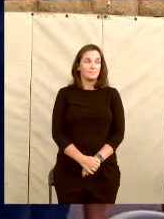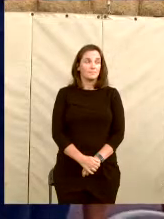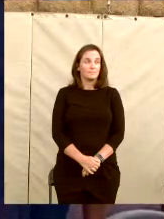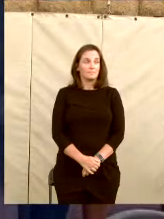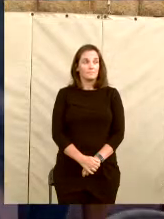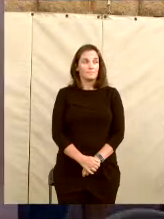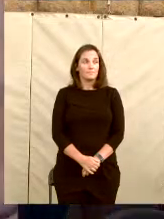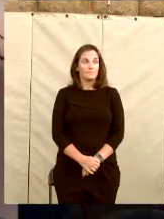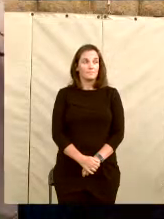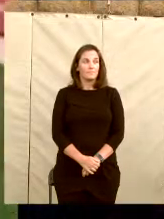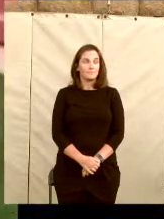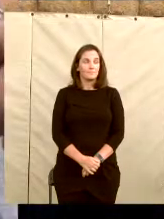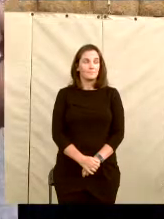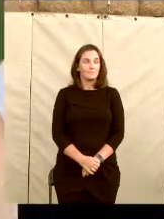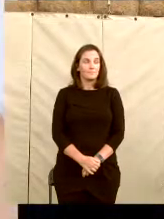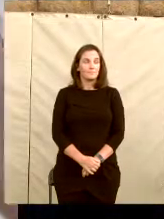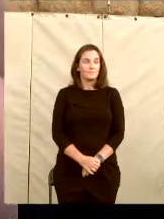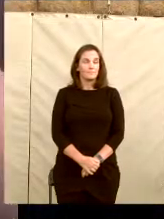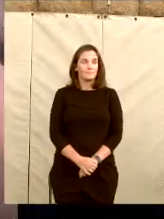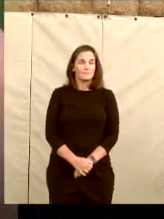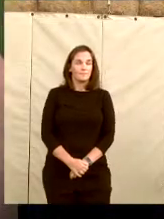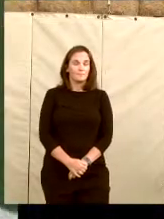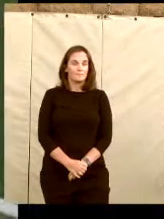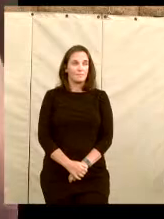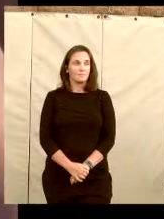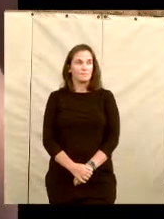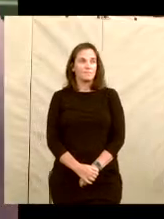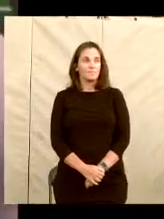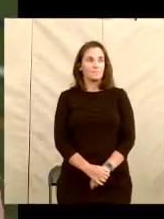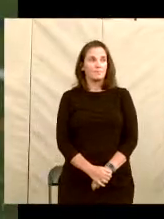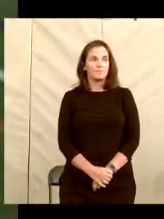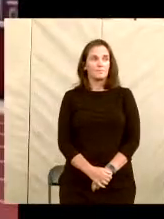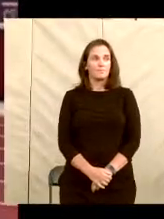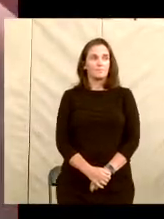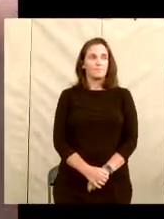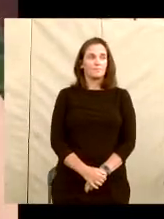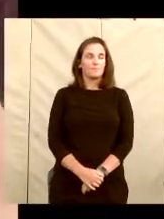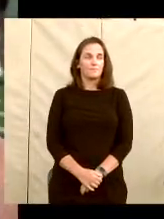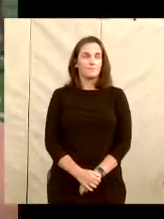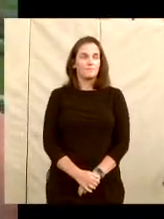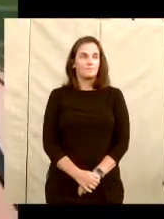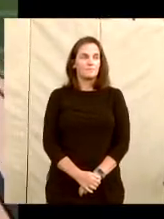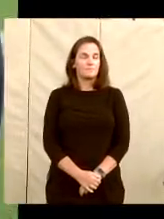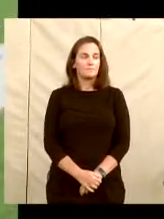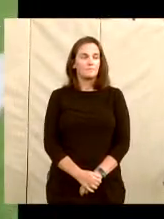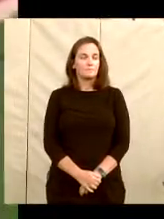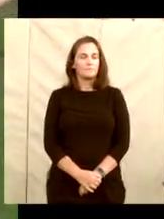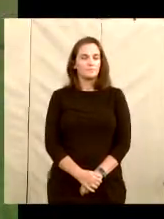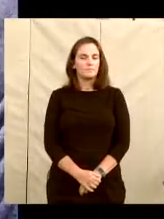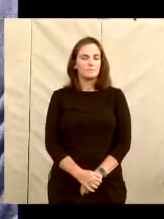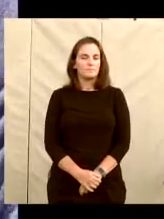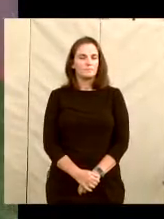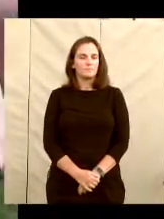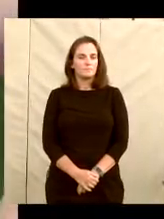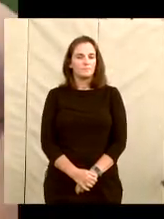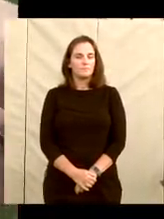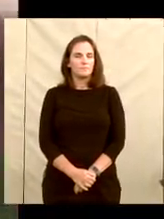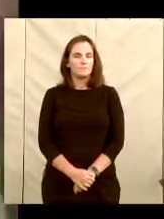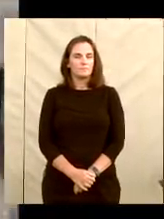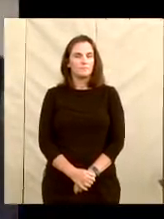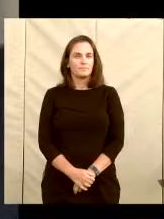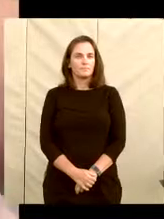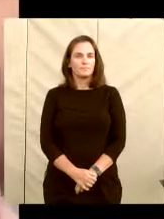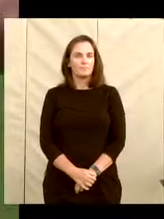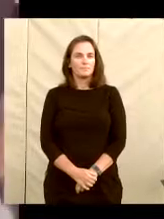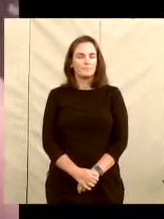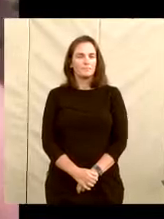And when brotherhood come first, then the line will never be crossed. Established it on our own when that line had to be drawn. And that line is what we reach. So